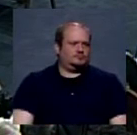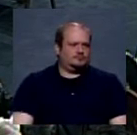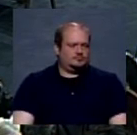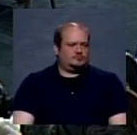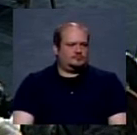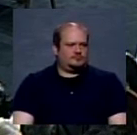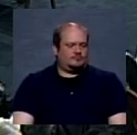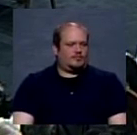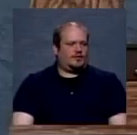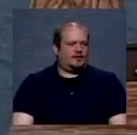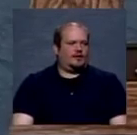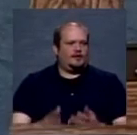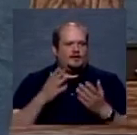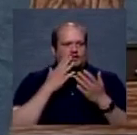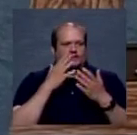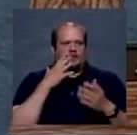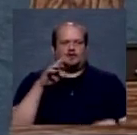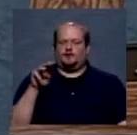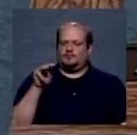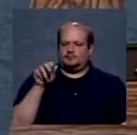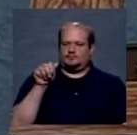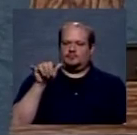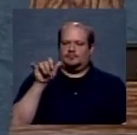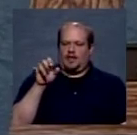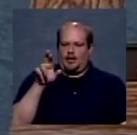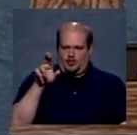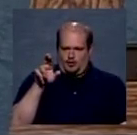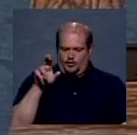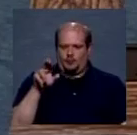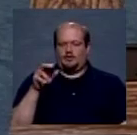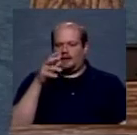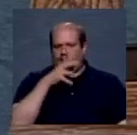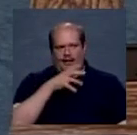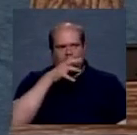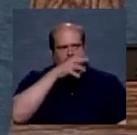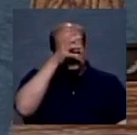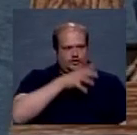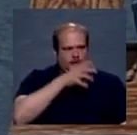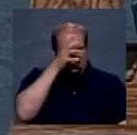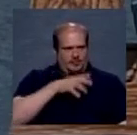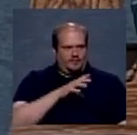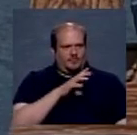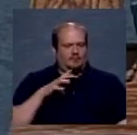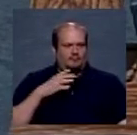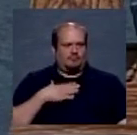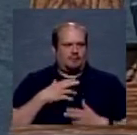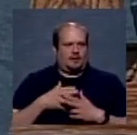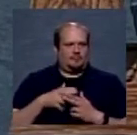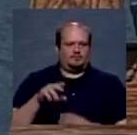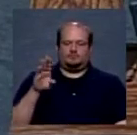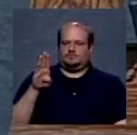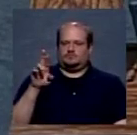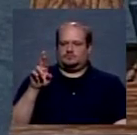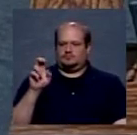Thank you, Mayor Stodola, Mr. Moore, Manager Moore, ladies and gentlemen of the council. My name is Brent